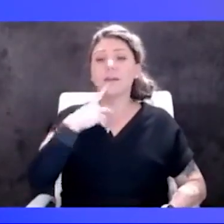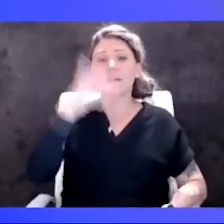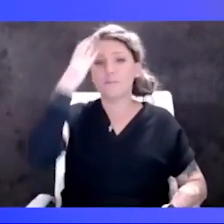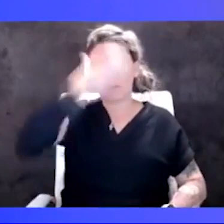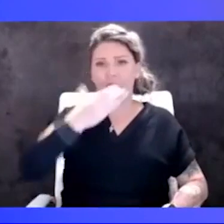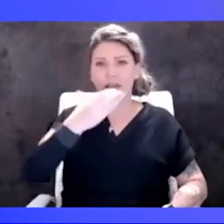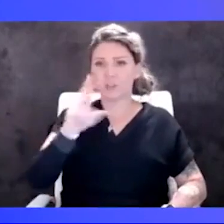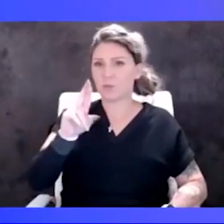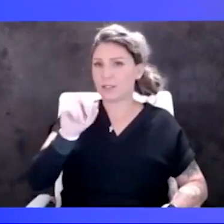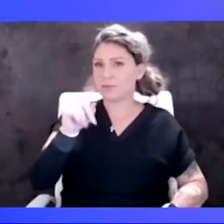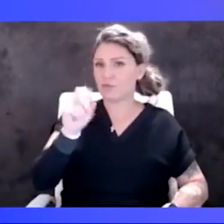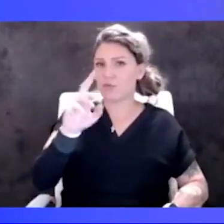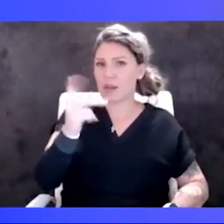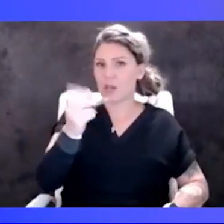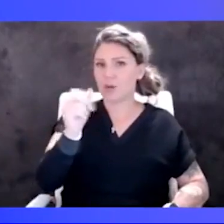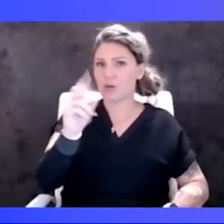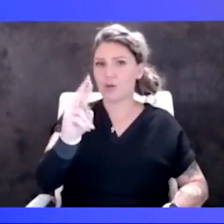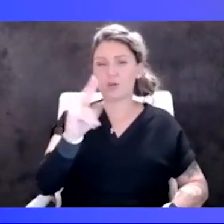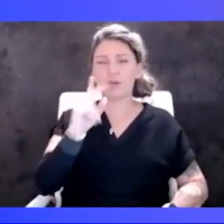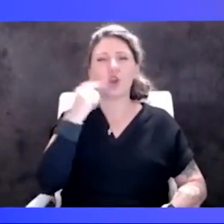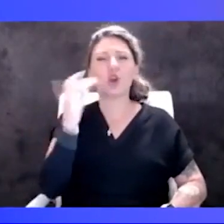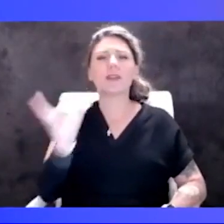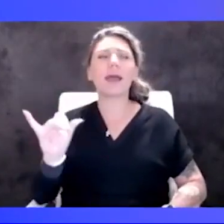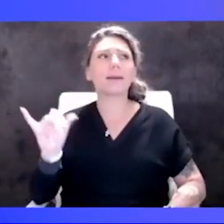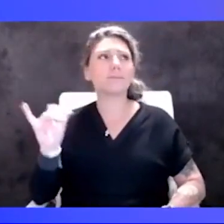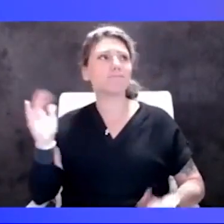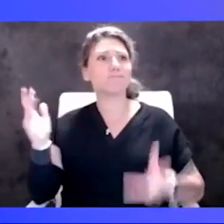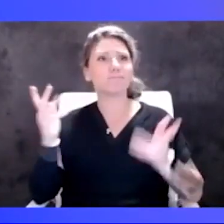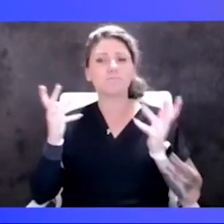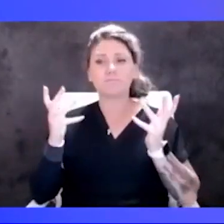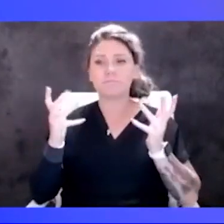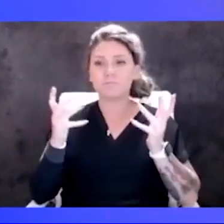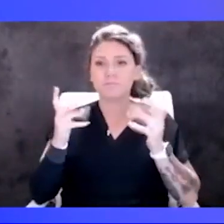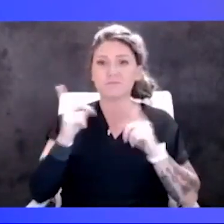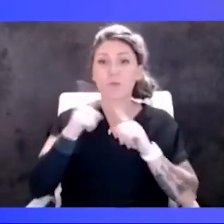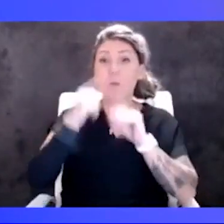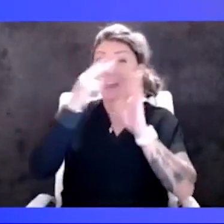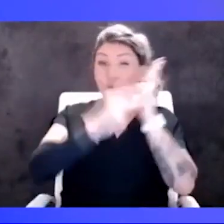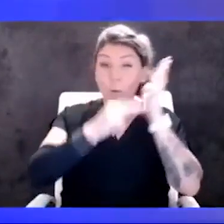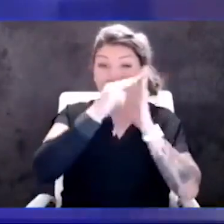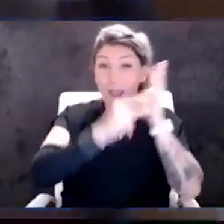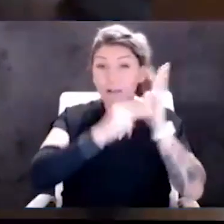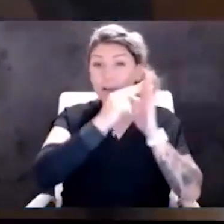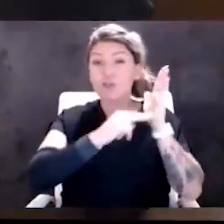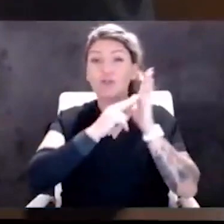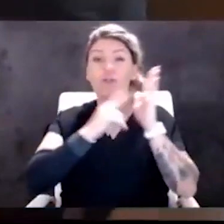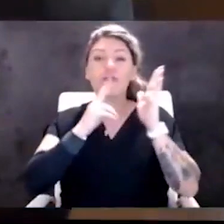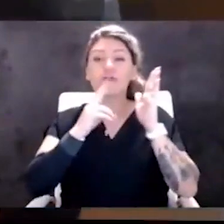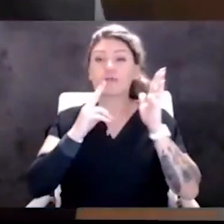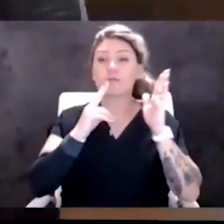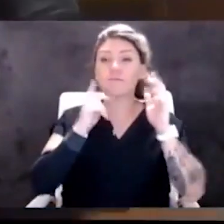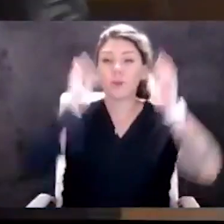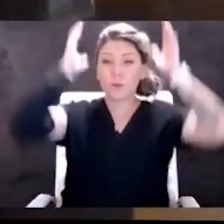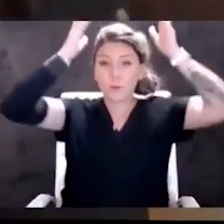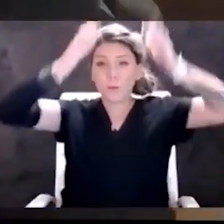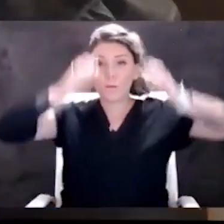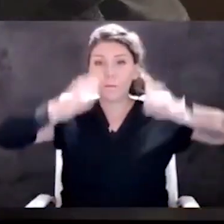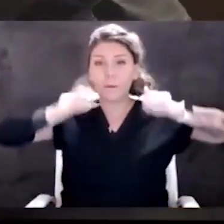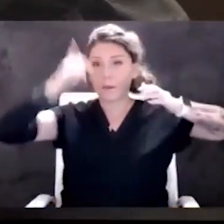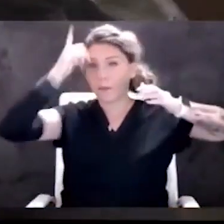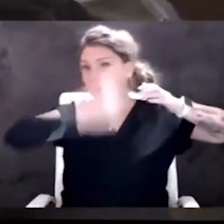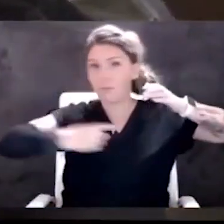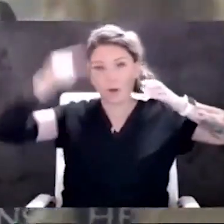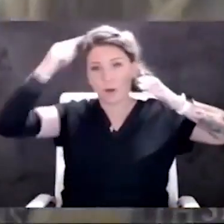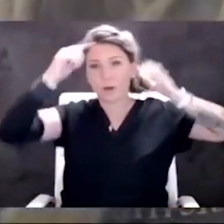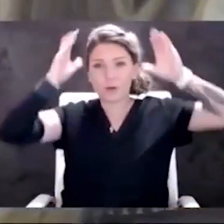see, they look very similar to perhaps when painters are doing their stuff. You can see it there